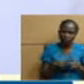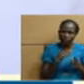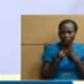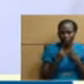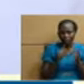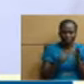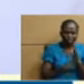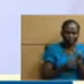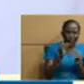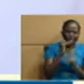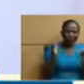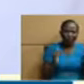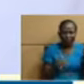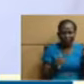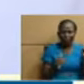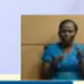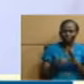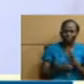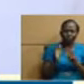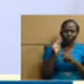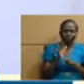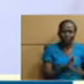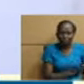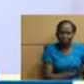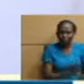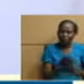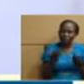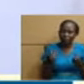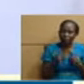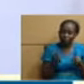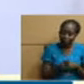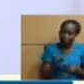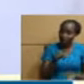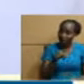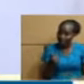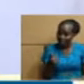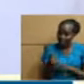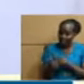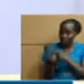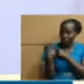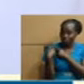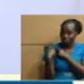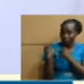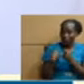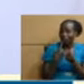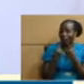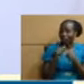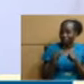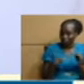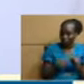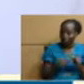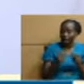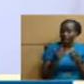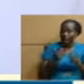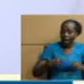of inequality, issues of discrimination. But there is also another role that I've always talked about, and that is our